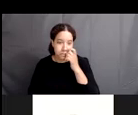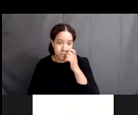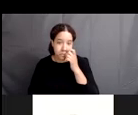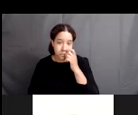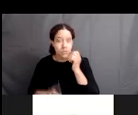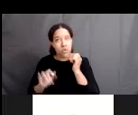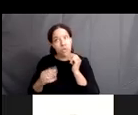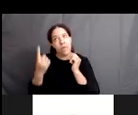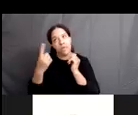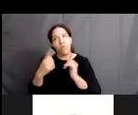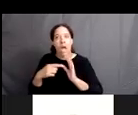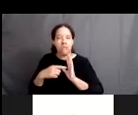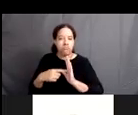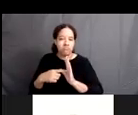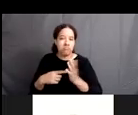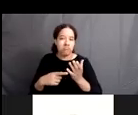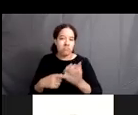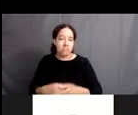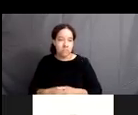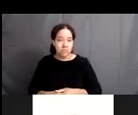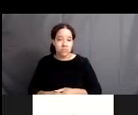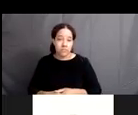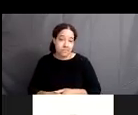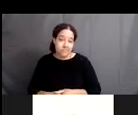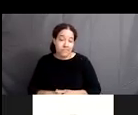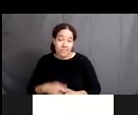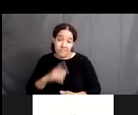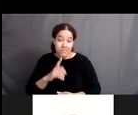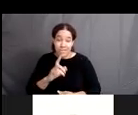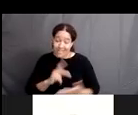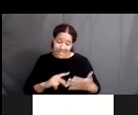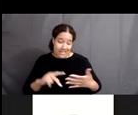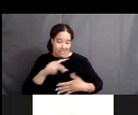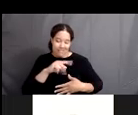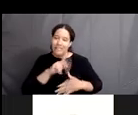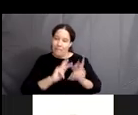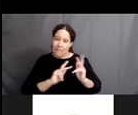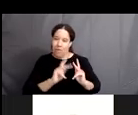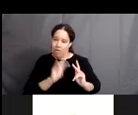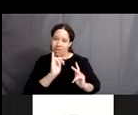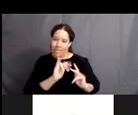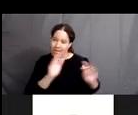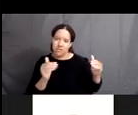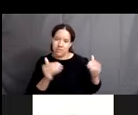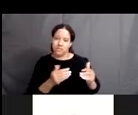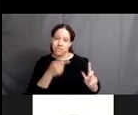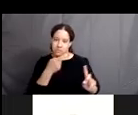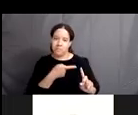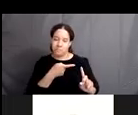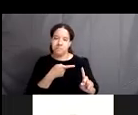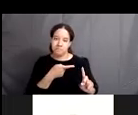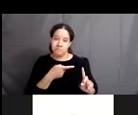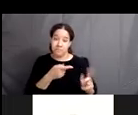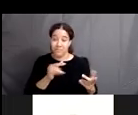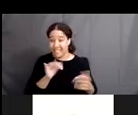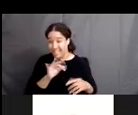but yeah, I mean, that's what it's all about. If we can't do that, that's we're not in the